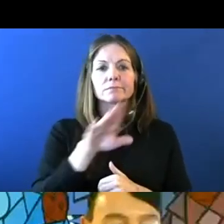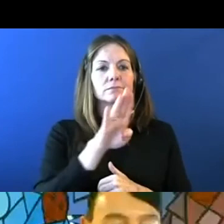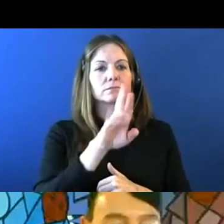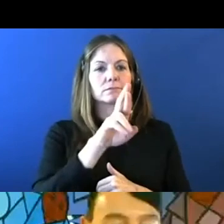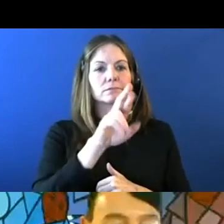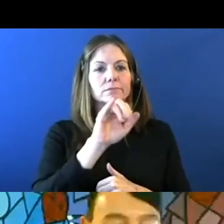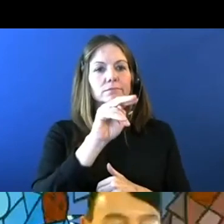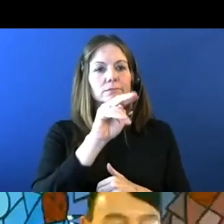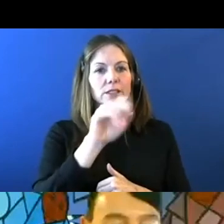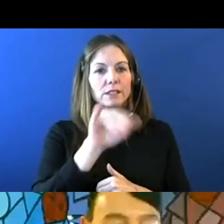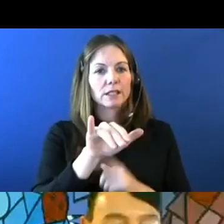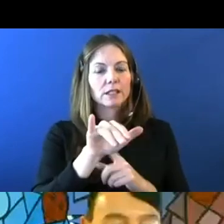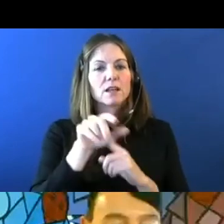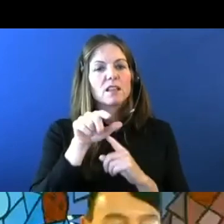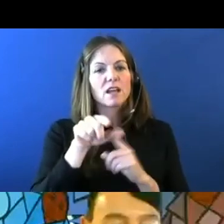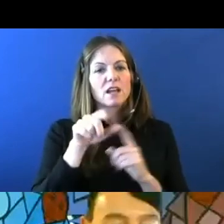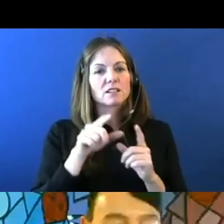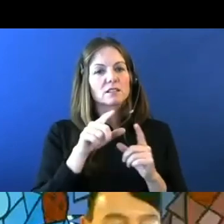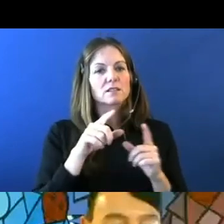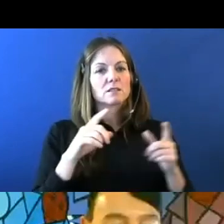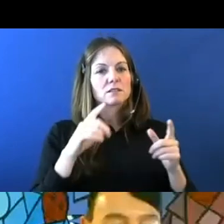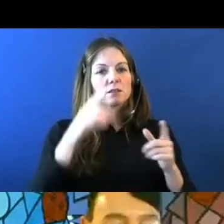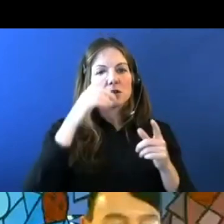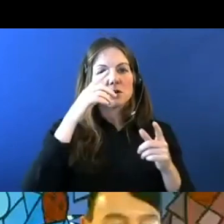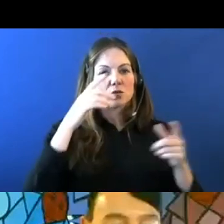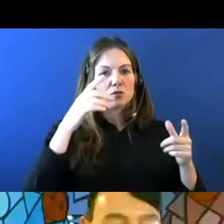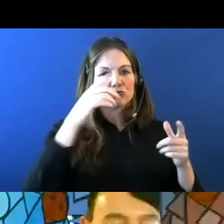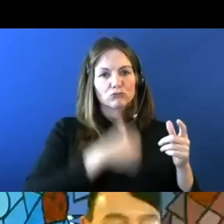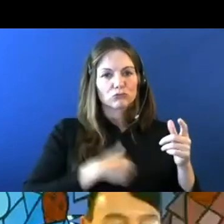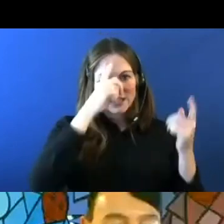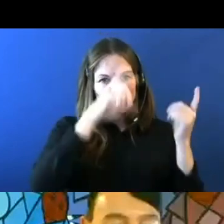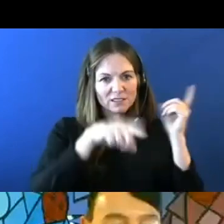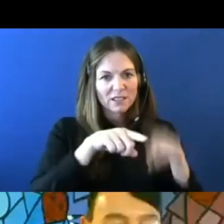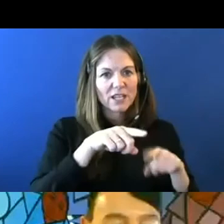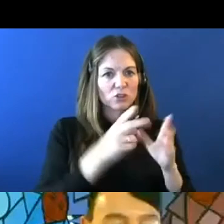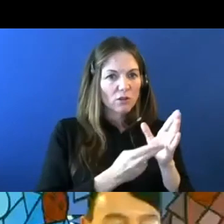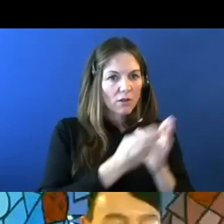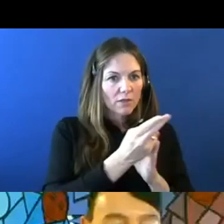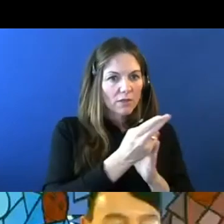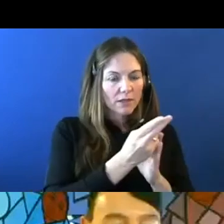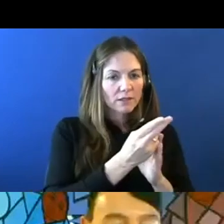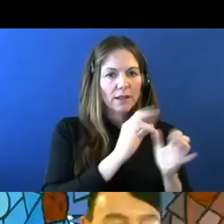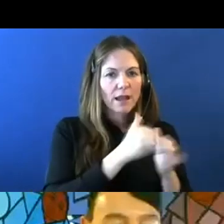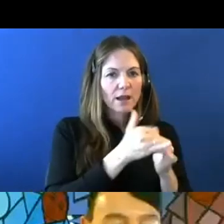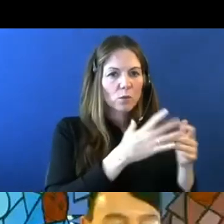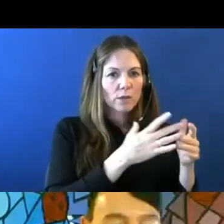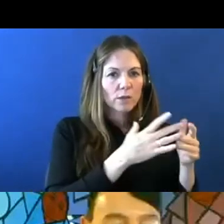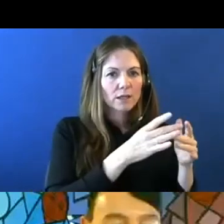this authentic reconciliation to decolonization, or how does that resonate for you in this